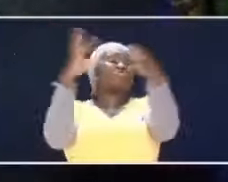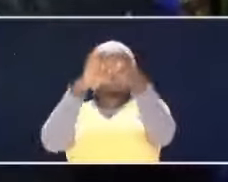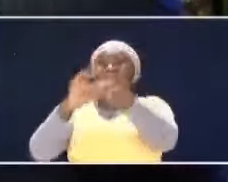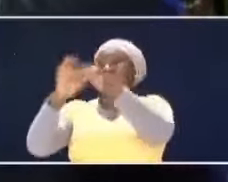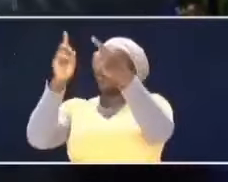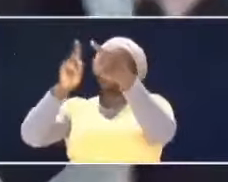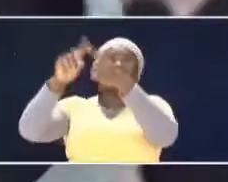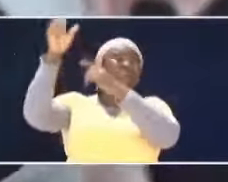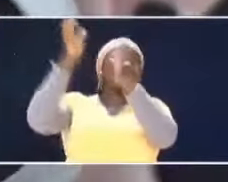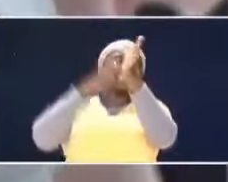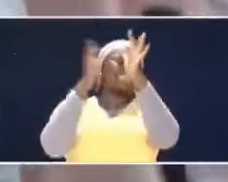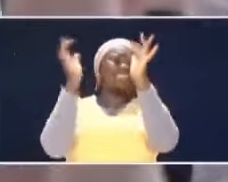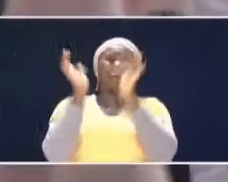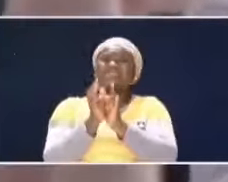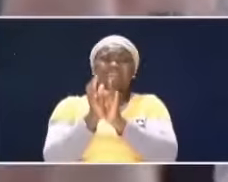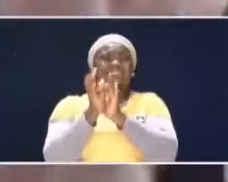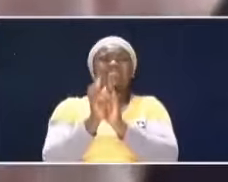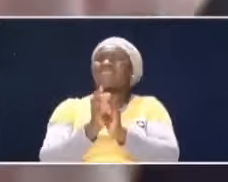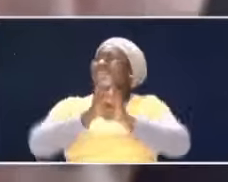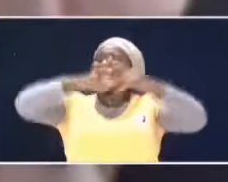Victory belongs to